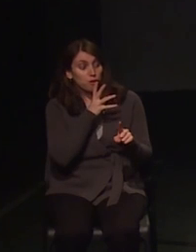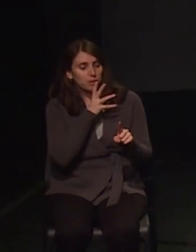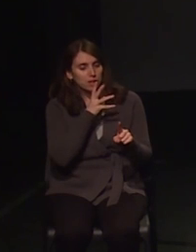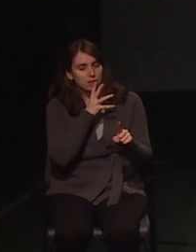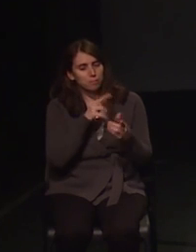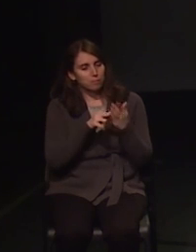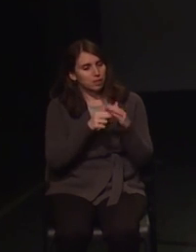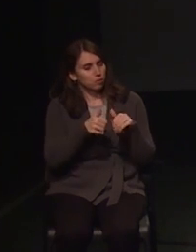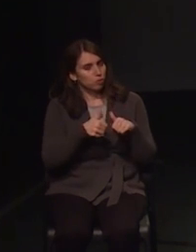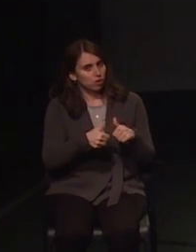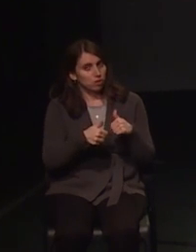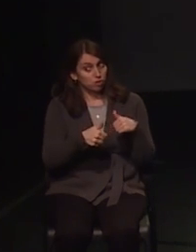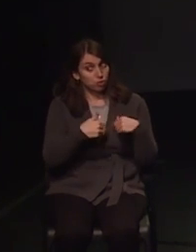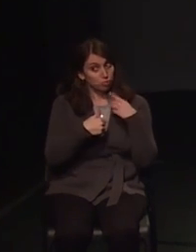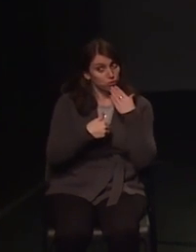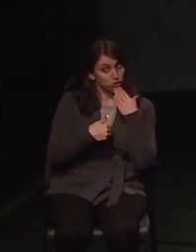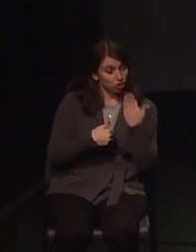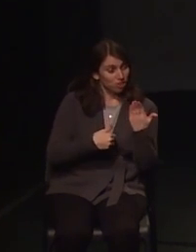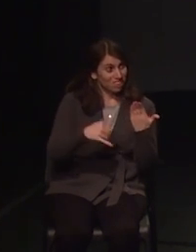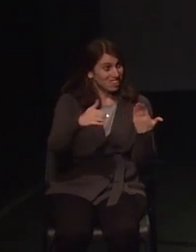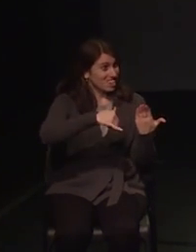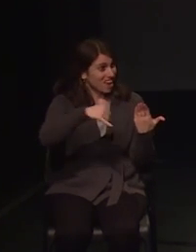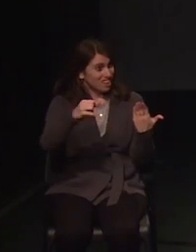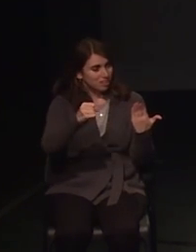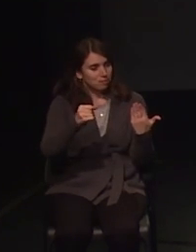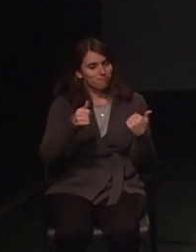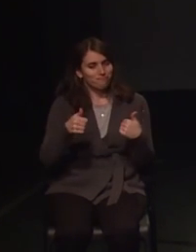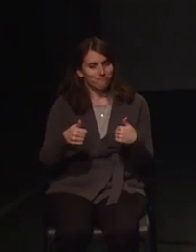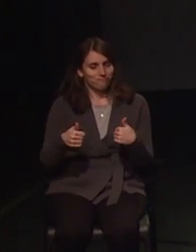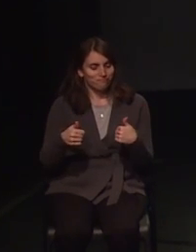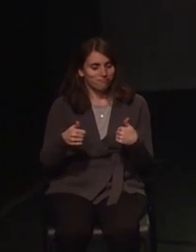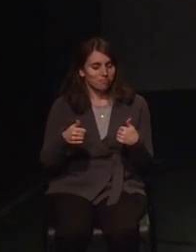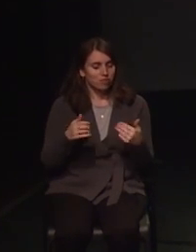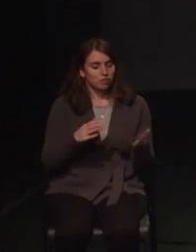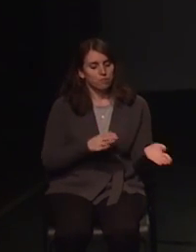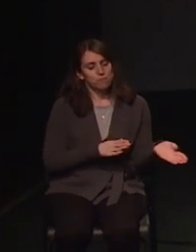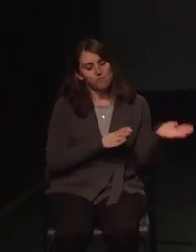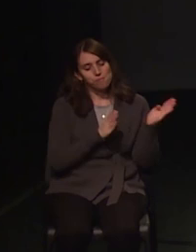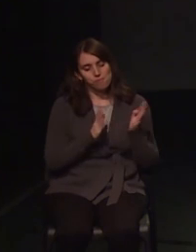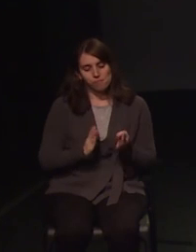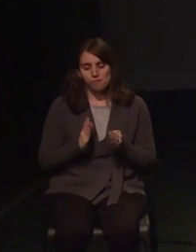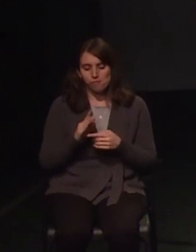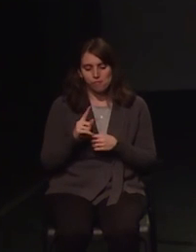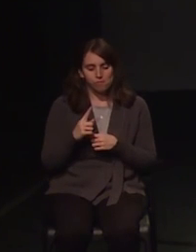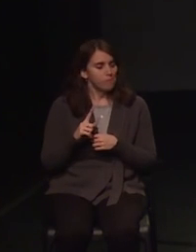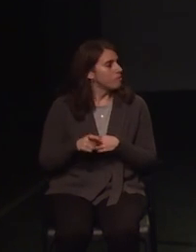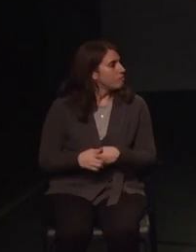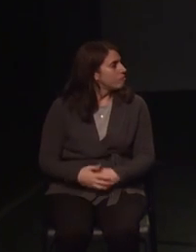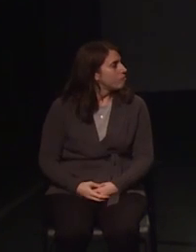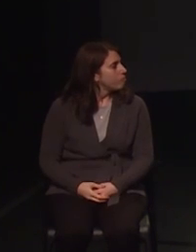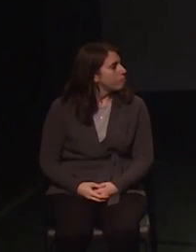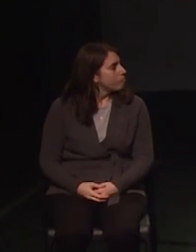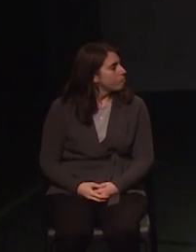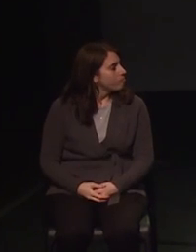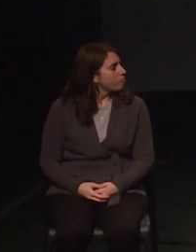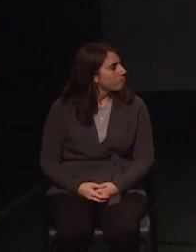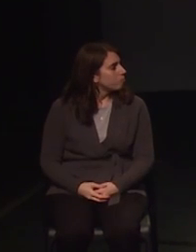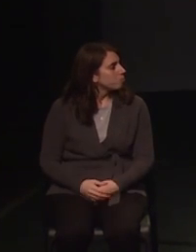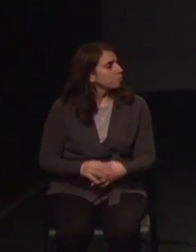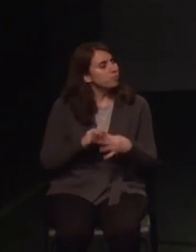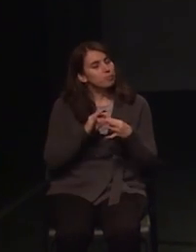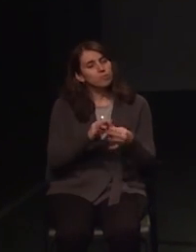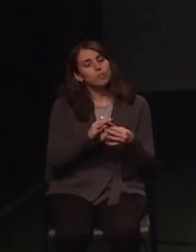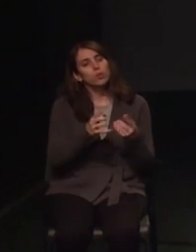Okay. So with that, I'm going to jump into the first question. And regarding what's happening